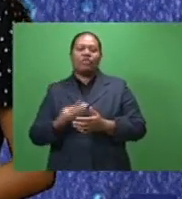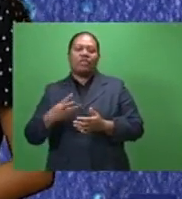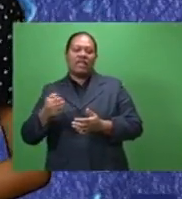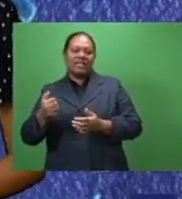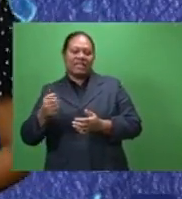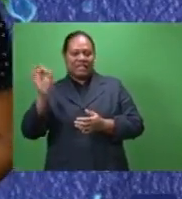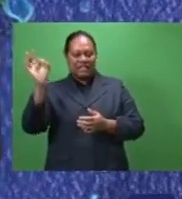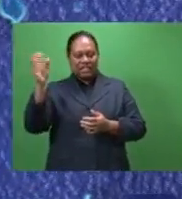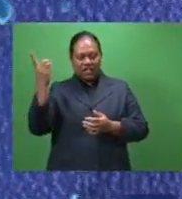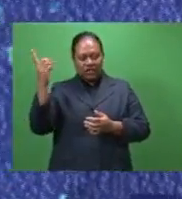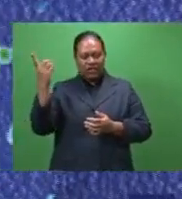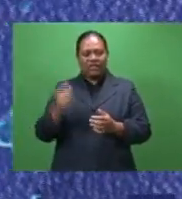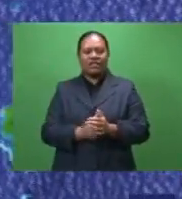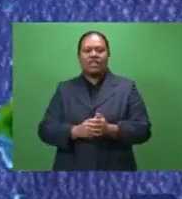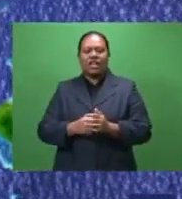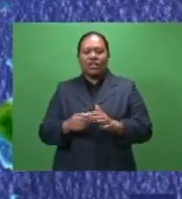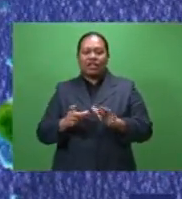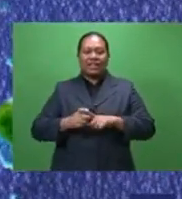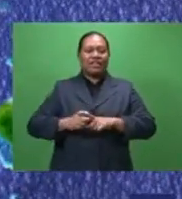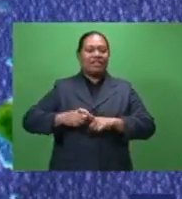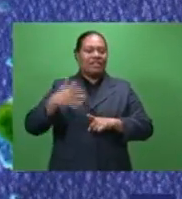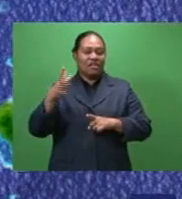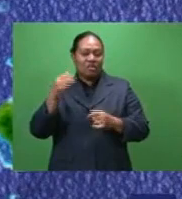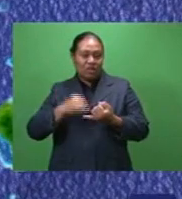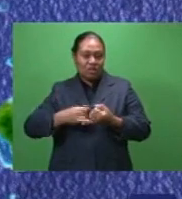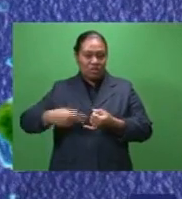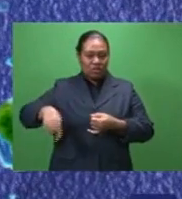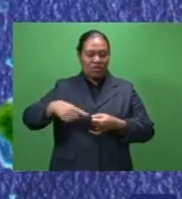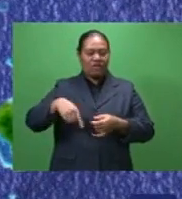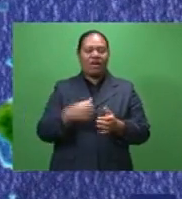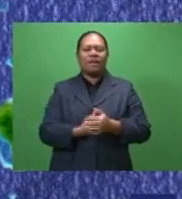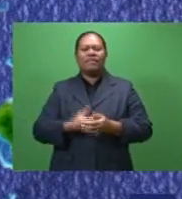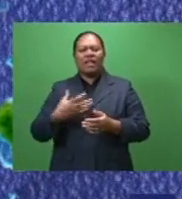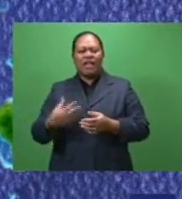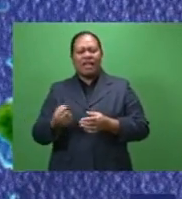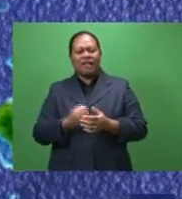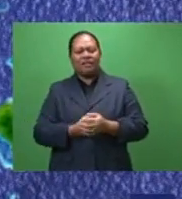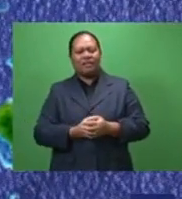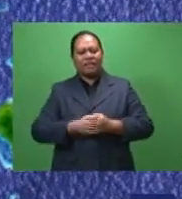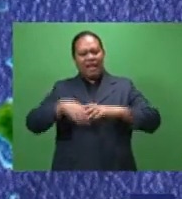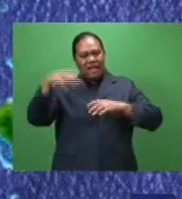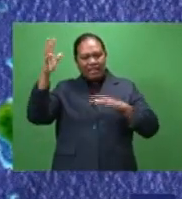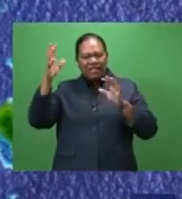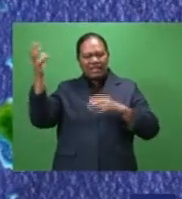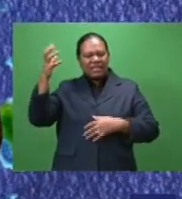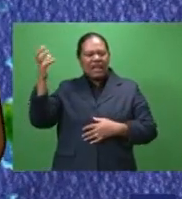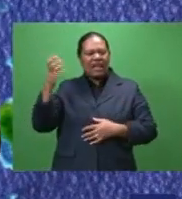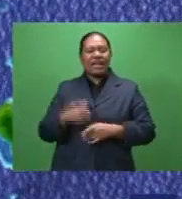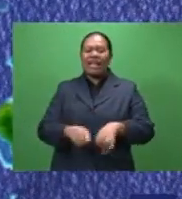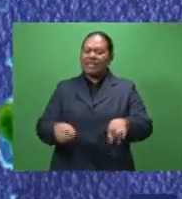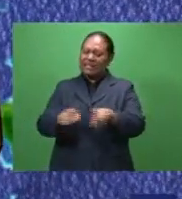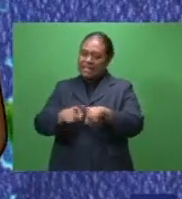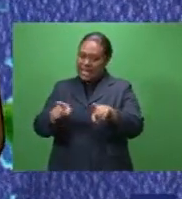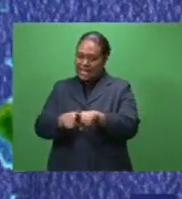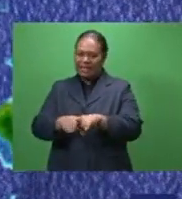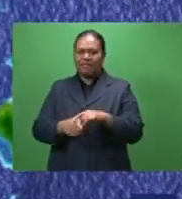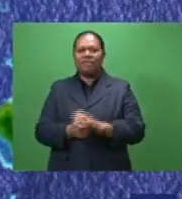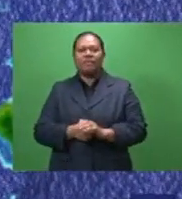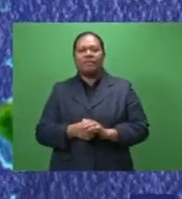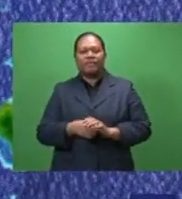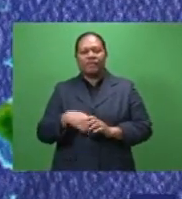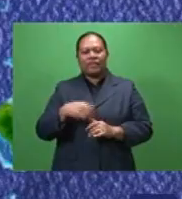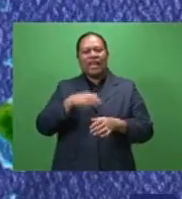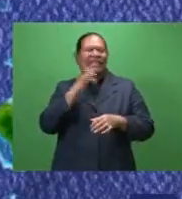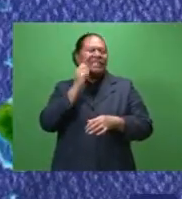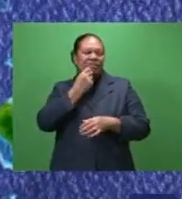degrees. Eastwards from Pak Harbor to Suva, there was wall-to-wall sunshine, and that same sunshine dimmed down